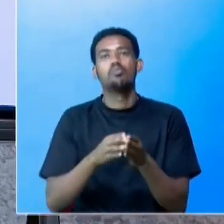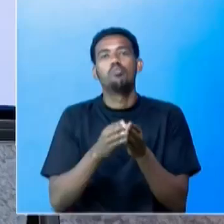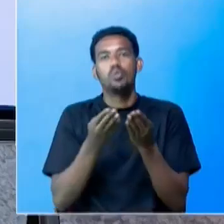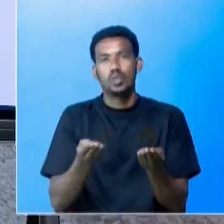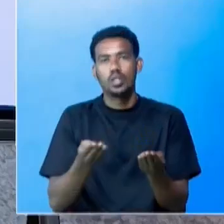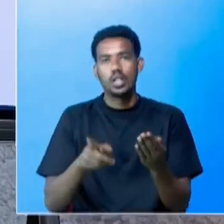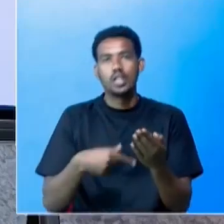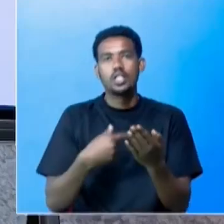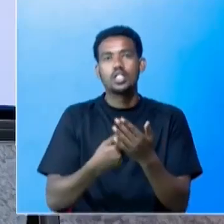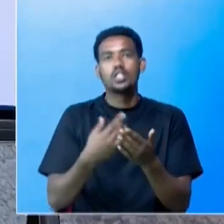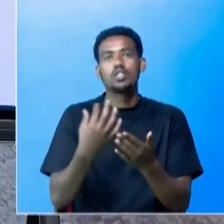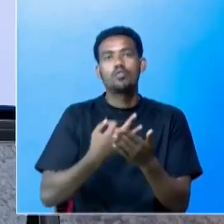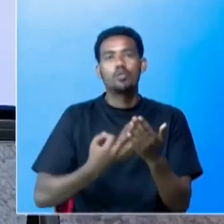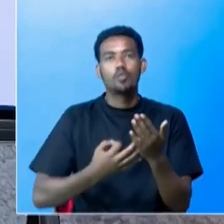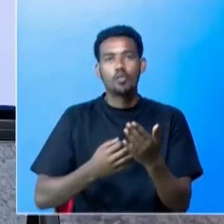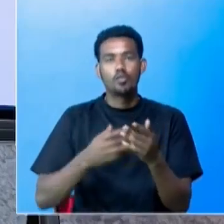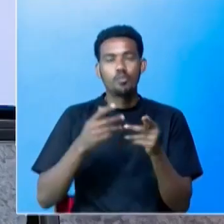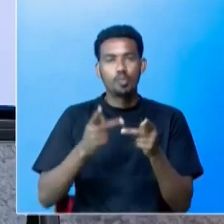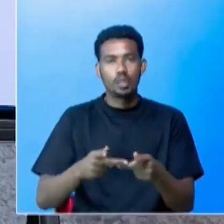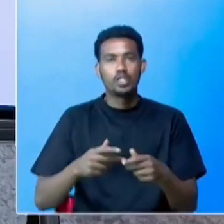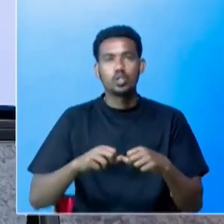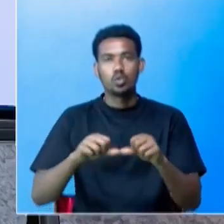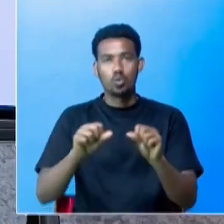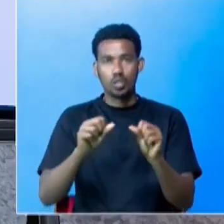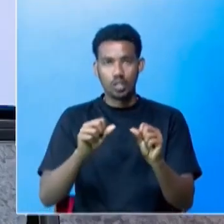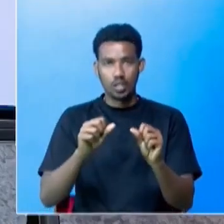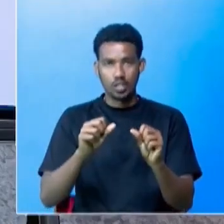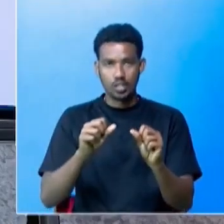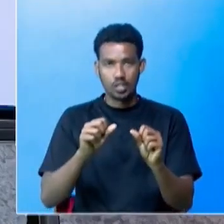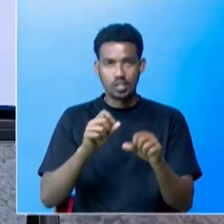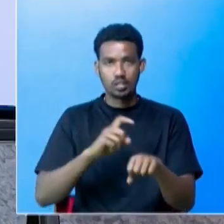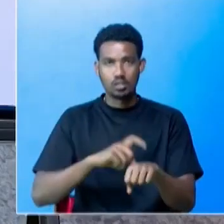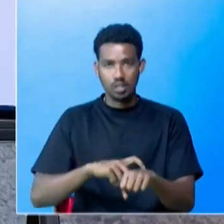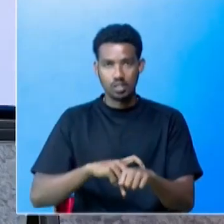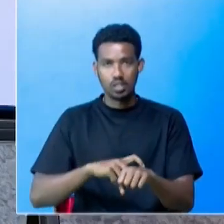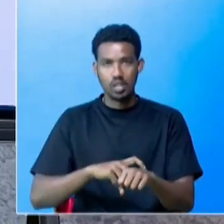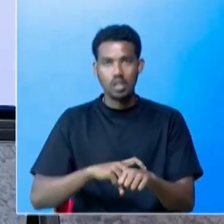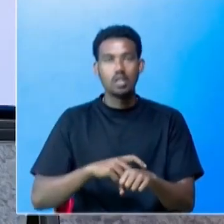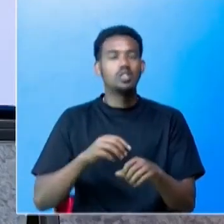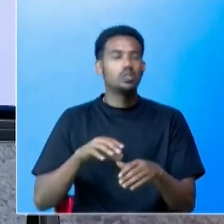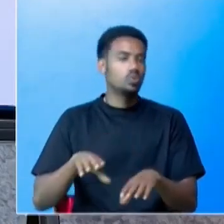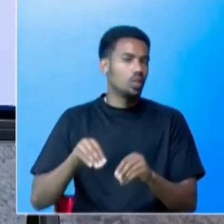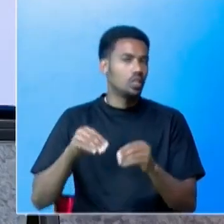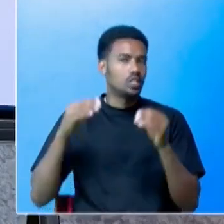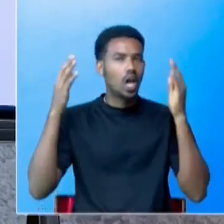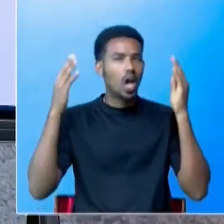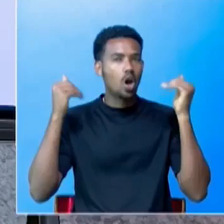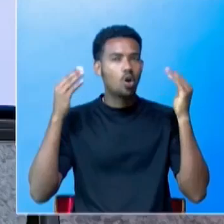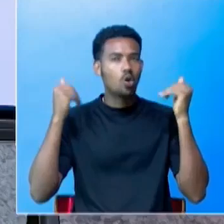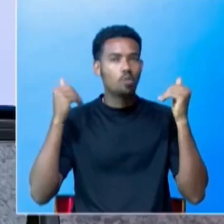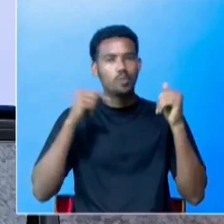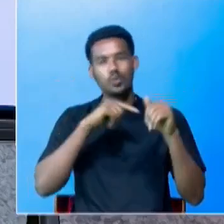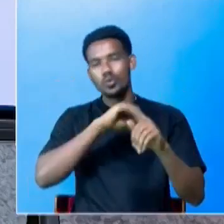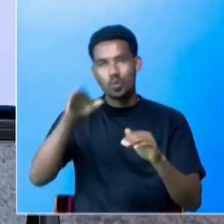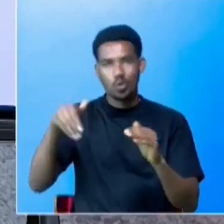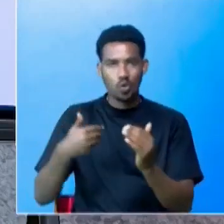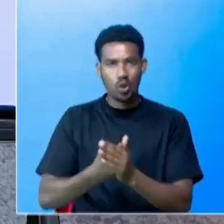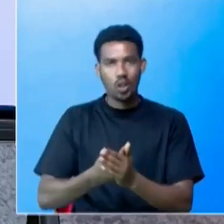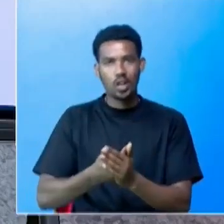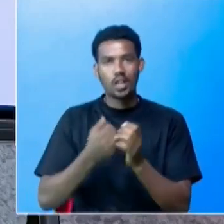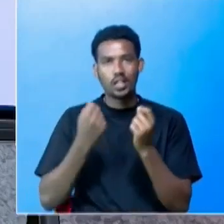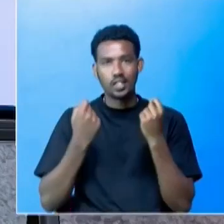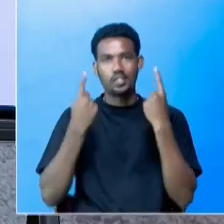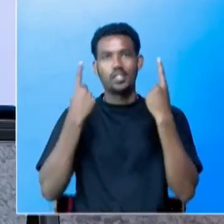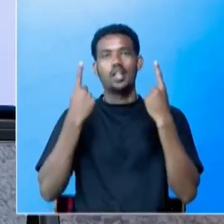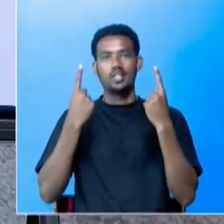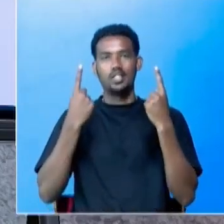of present continuous tense. Students, I hope you all are understand and enjoy the lesson. Let us start